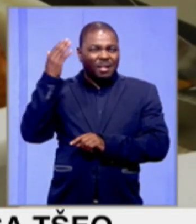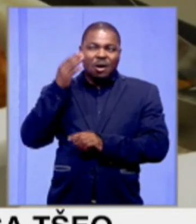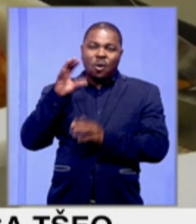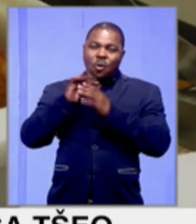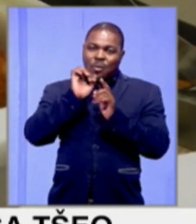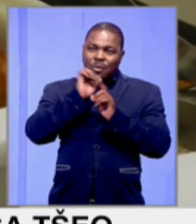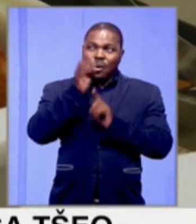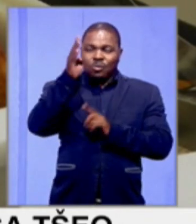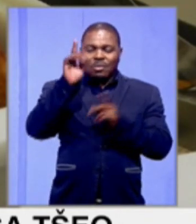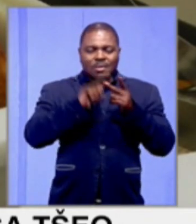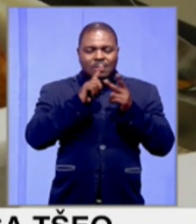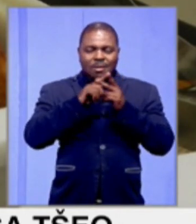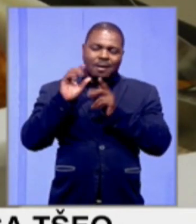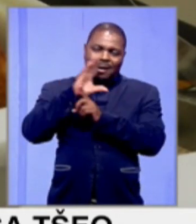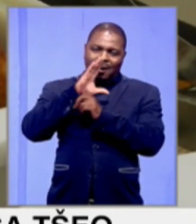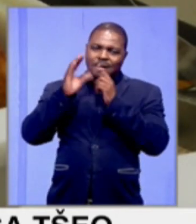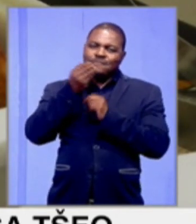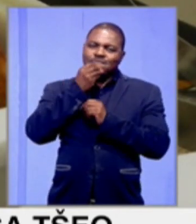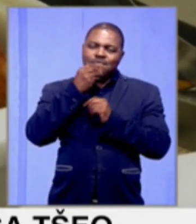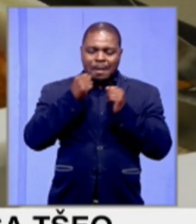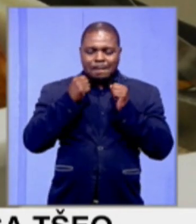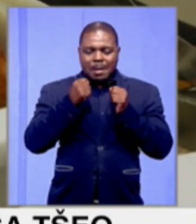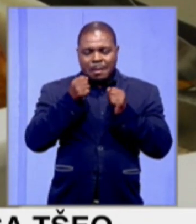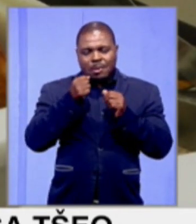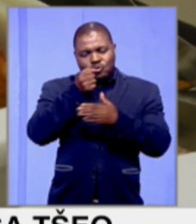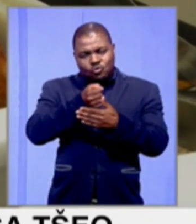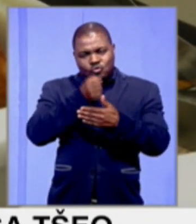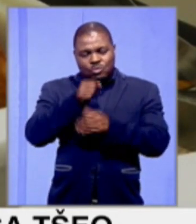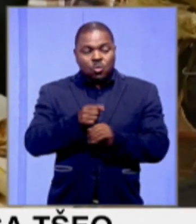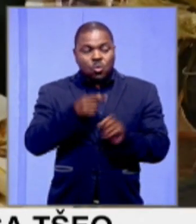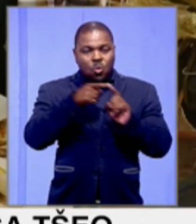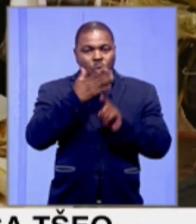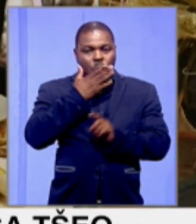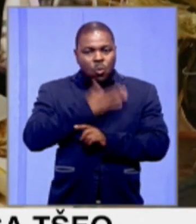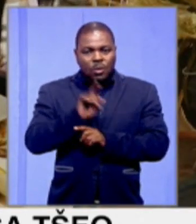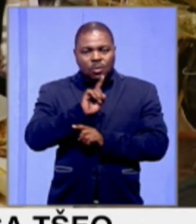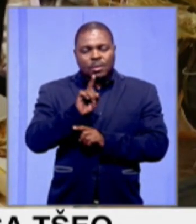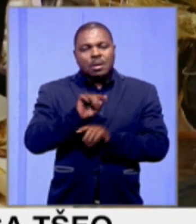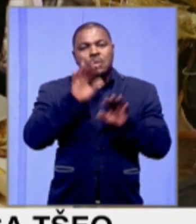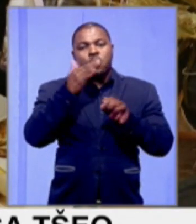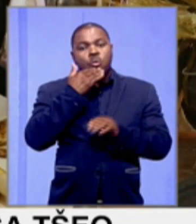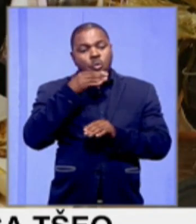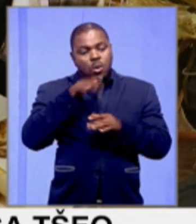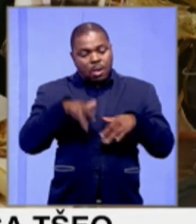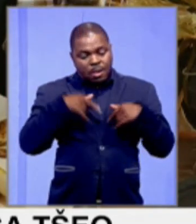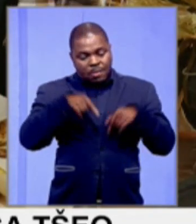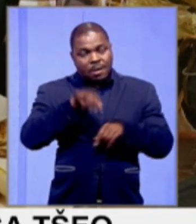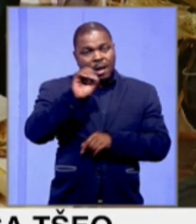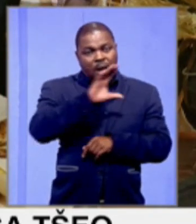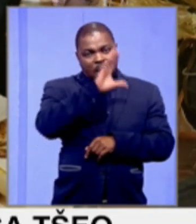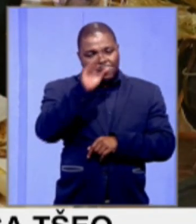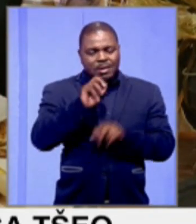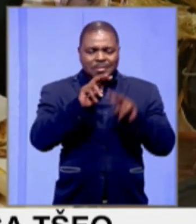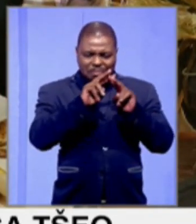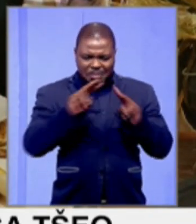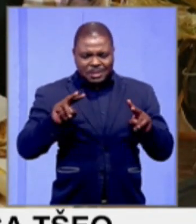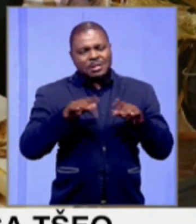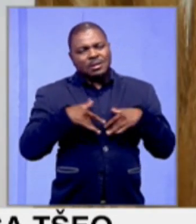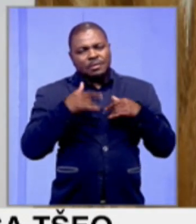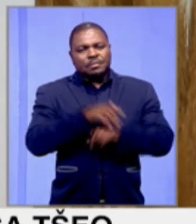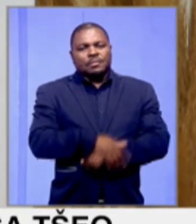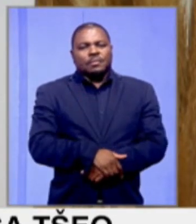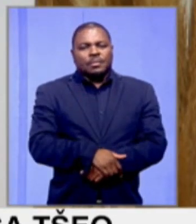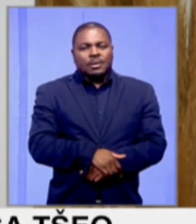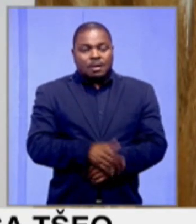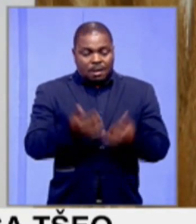o sa pia le dijo tsa gagabo o re o nyaka motho mang le mang wa phela go ka continent ya Africa go phela ka gotso. Now